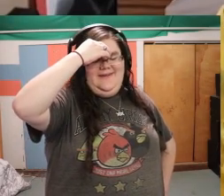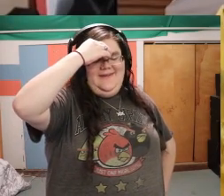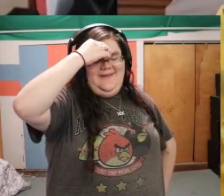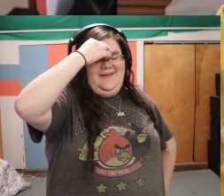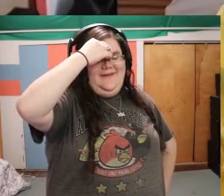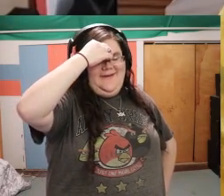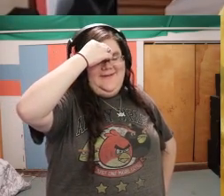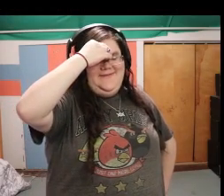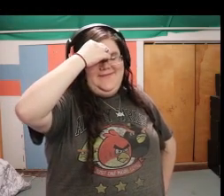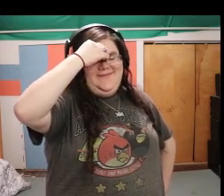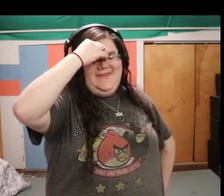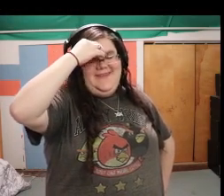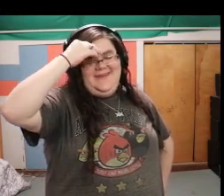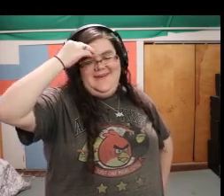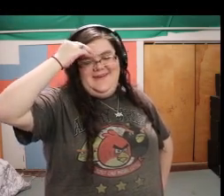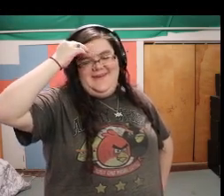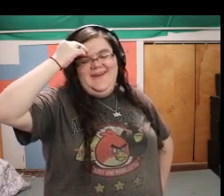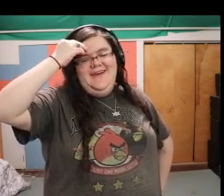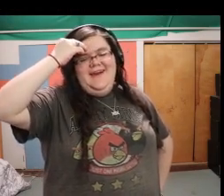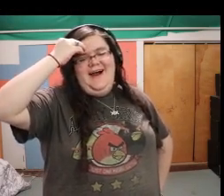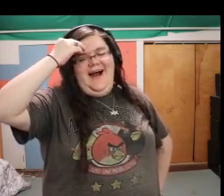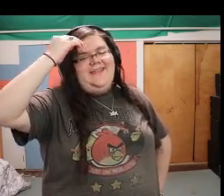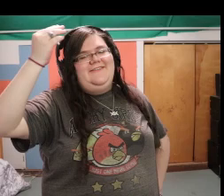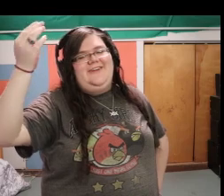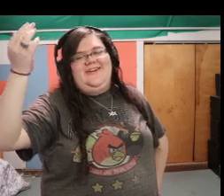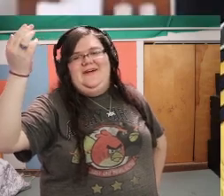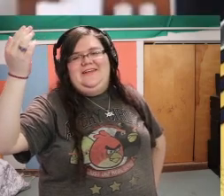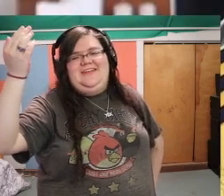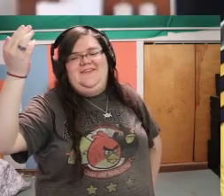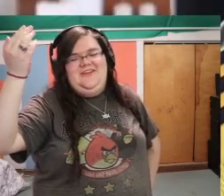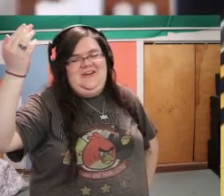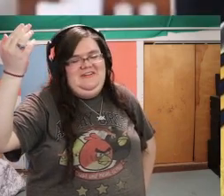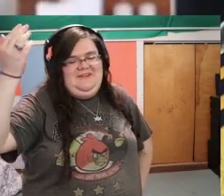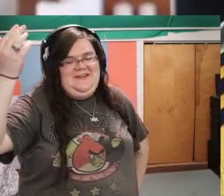I thought we were talking about, okay. I'm a man of culture. One question go!